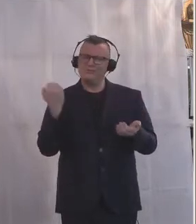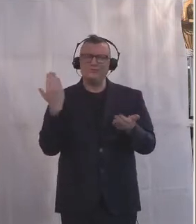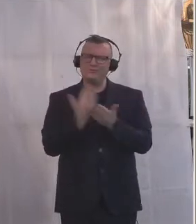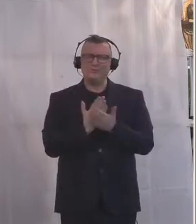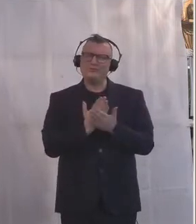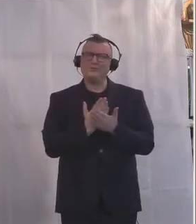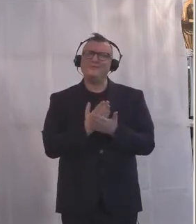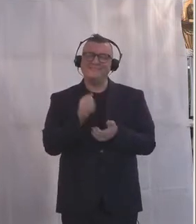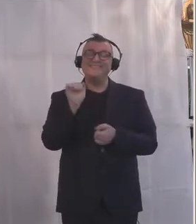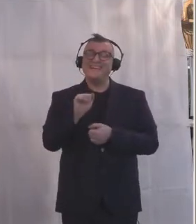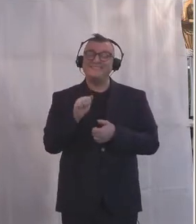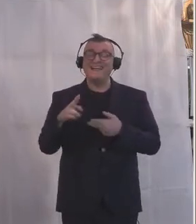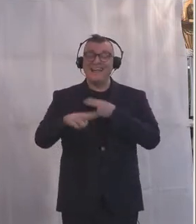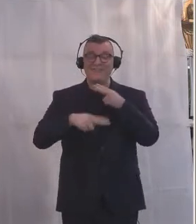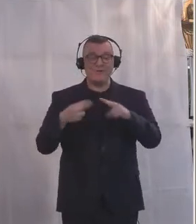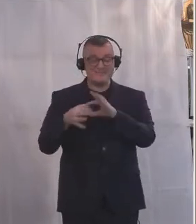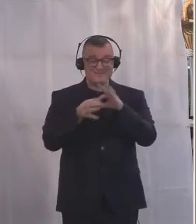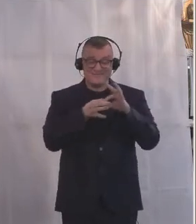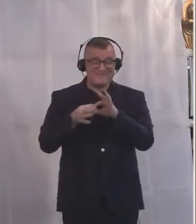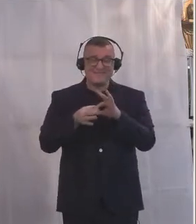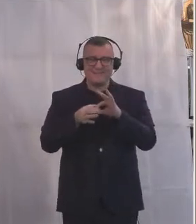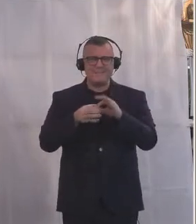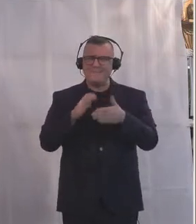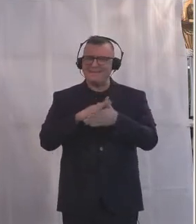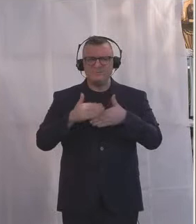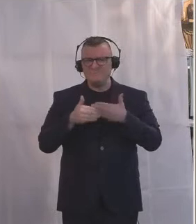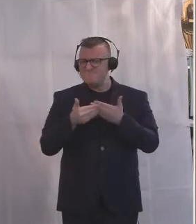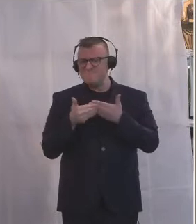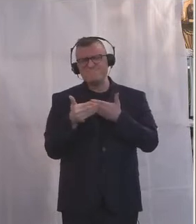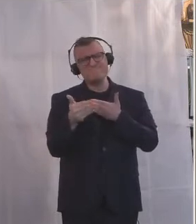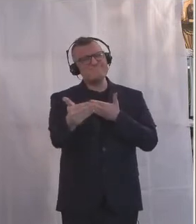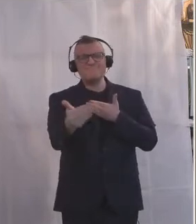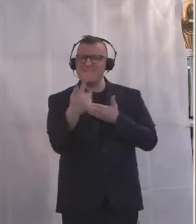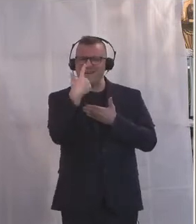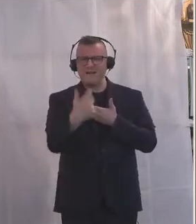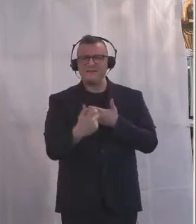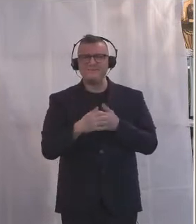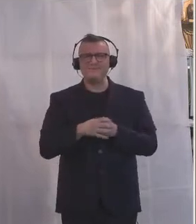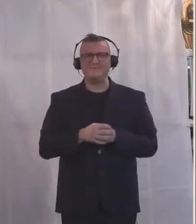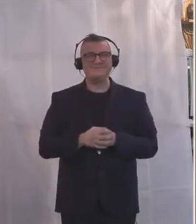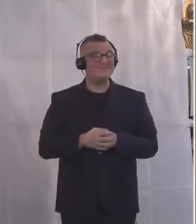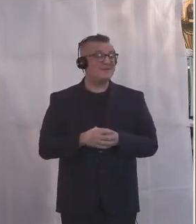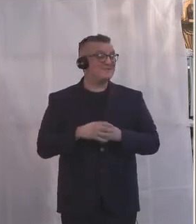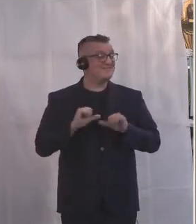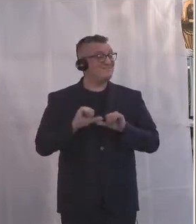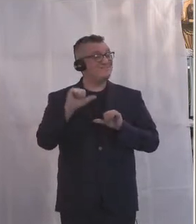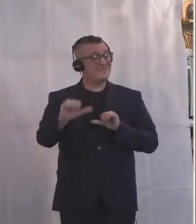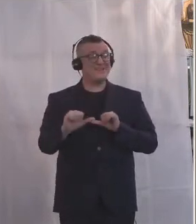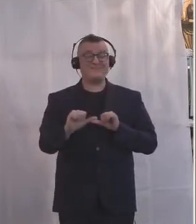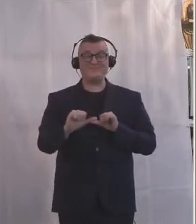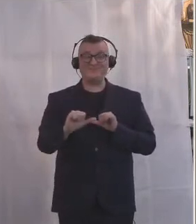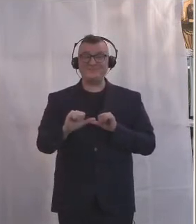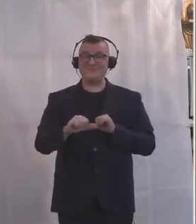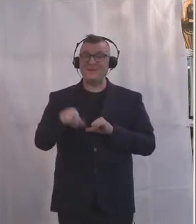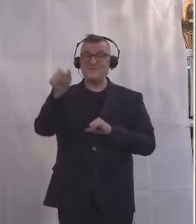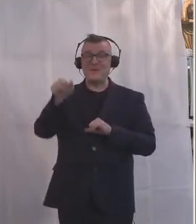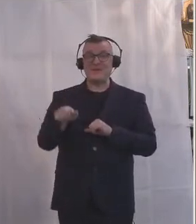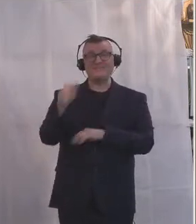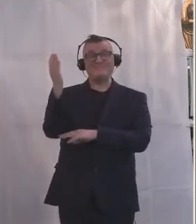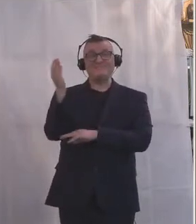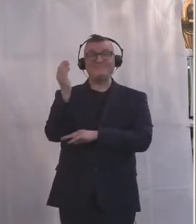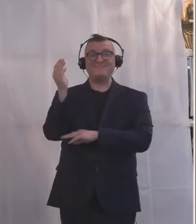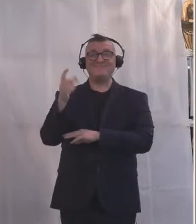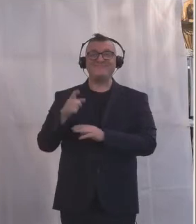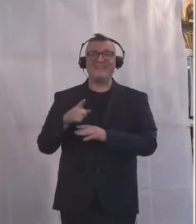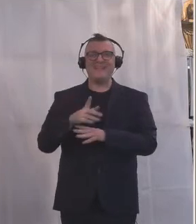we really are unstoppable. So, thank you for that. Brilliant. Okay, now I would like to